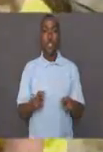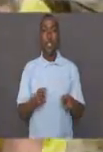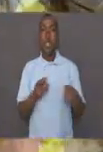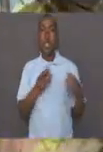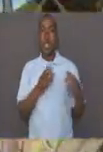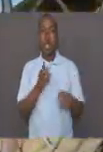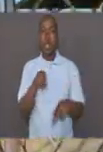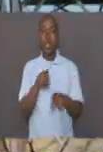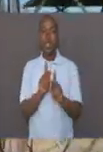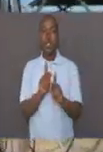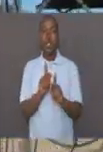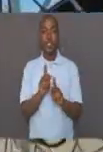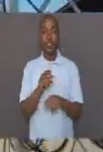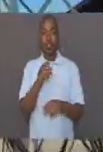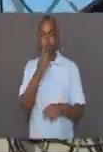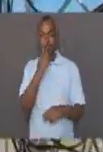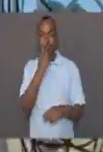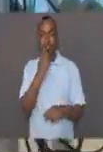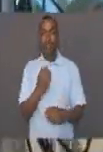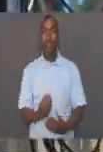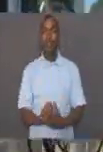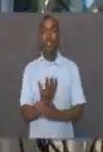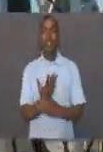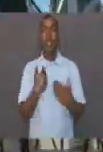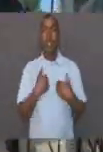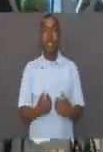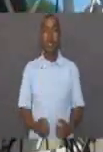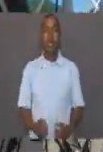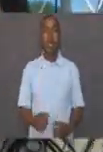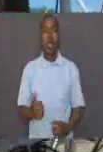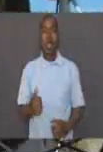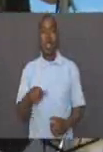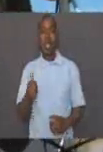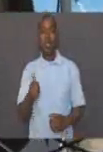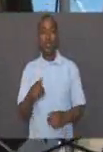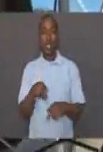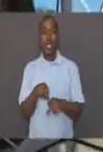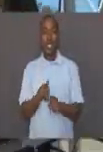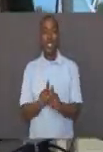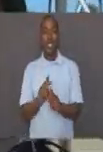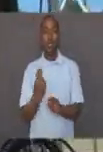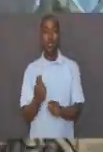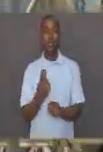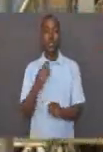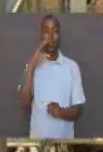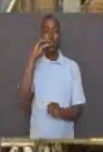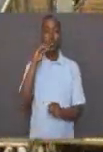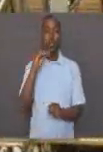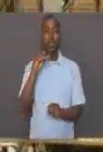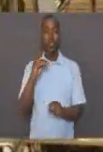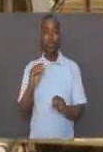practices, and supporting the people who develop the land for farming or